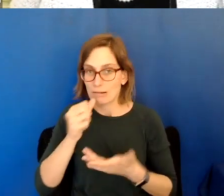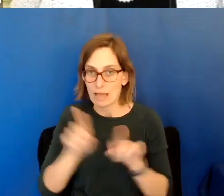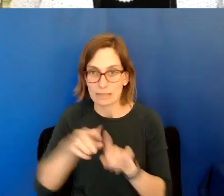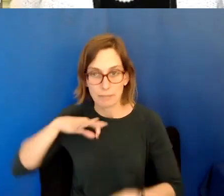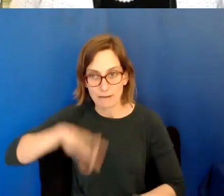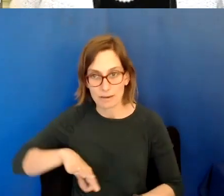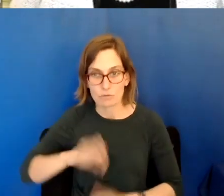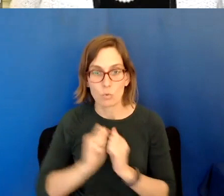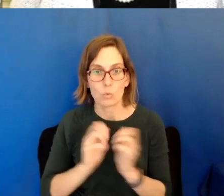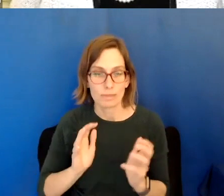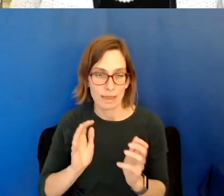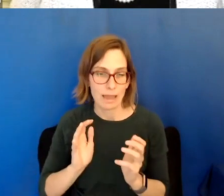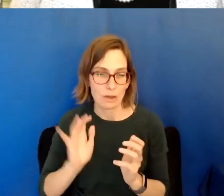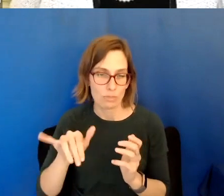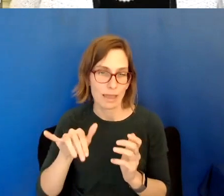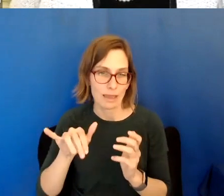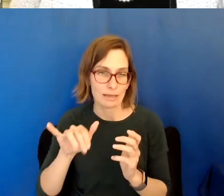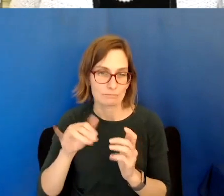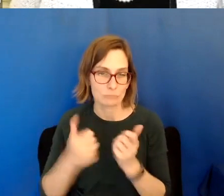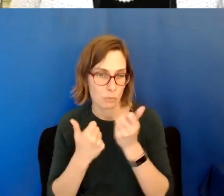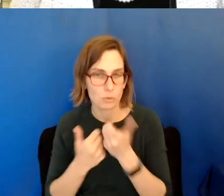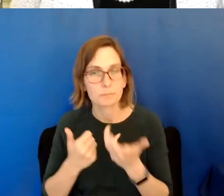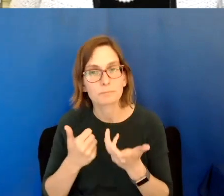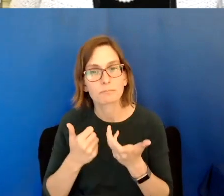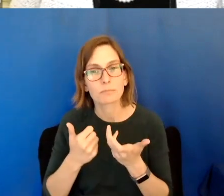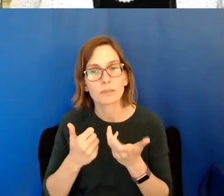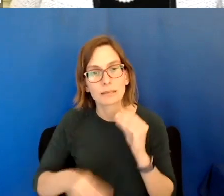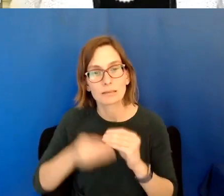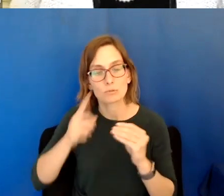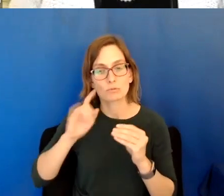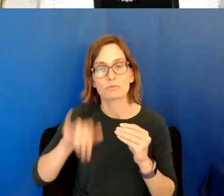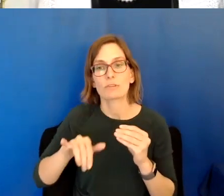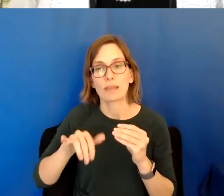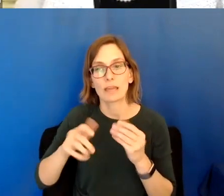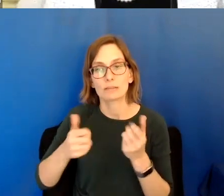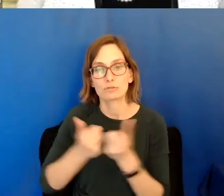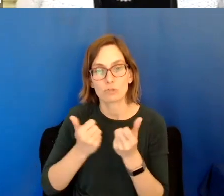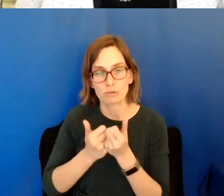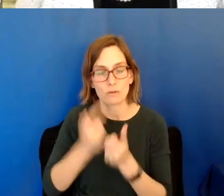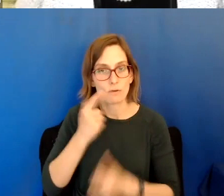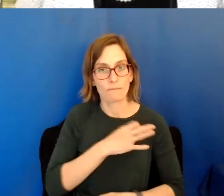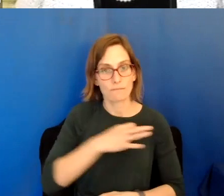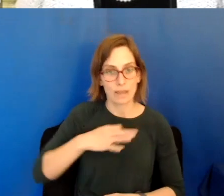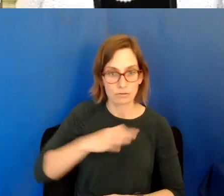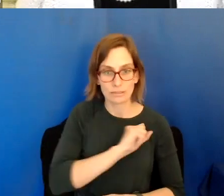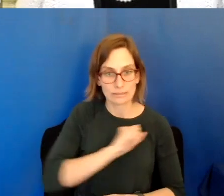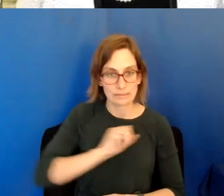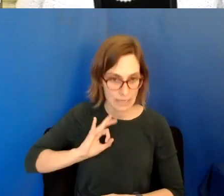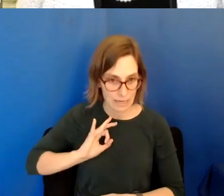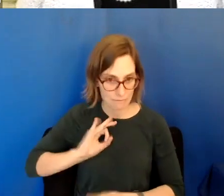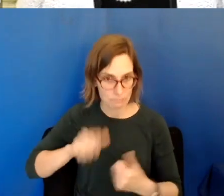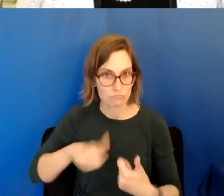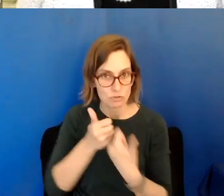it wasn't, if that wasn't the case. And I guess in addition to that, from a structural standpoint to faculty and staff, I challenge